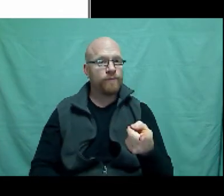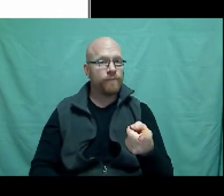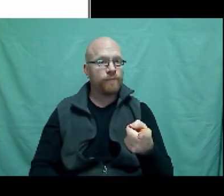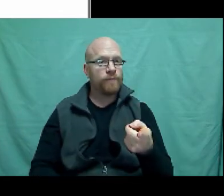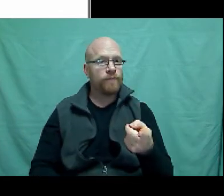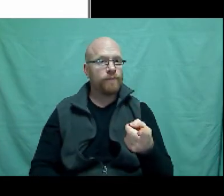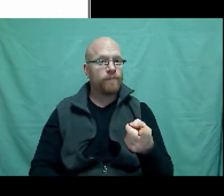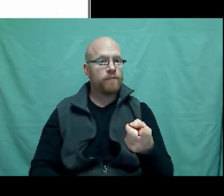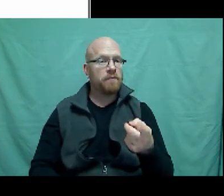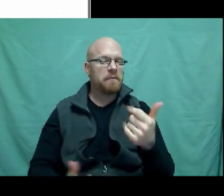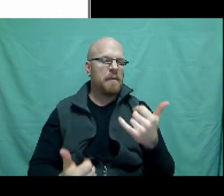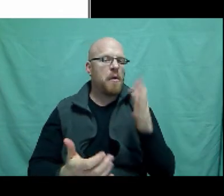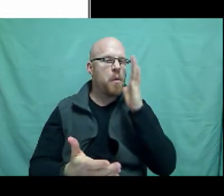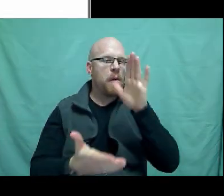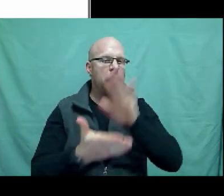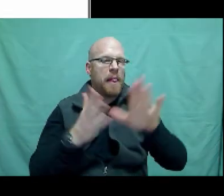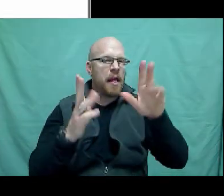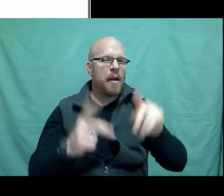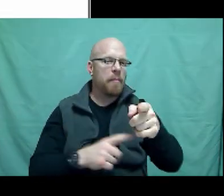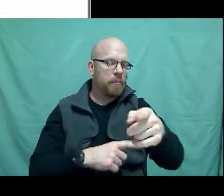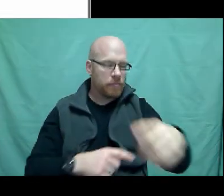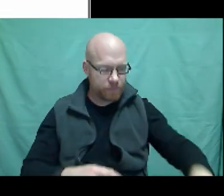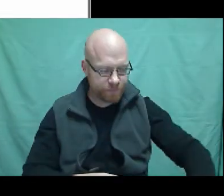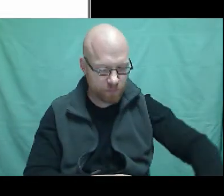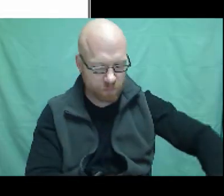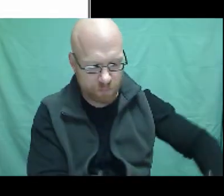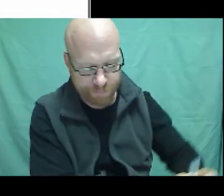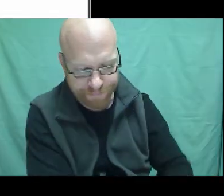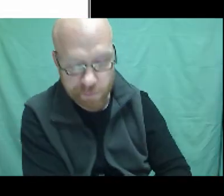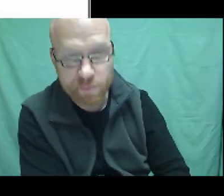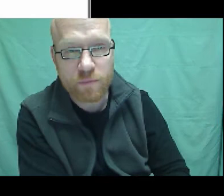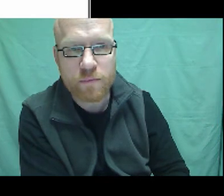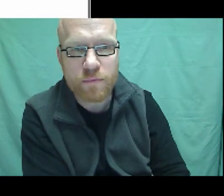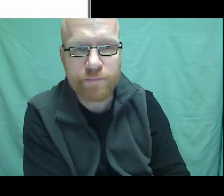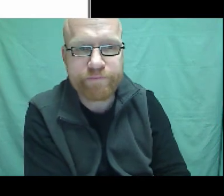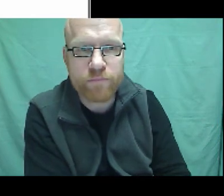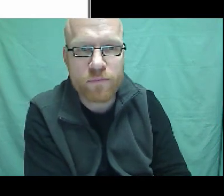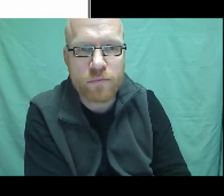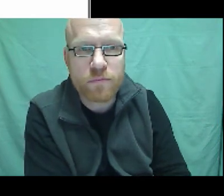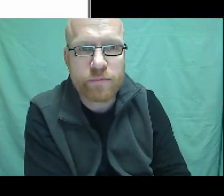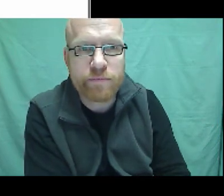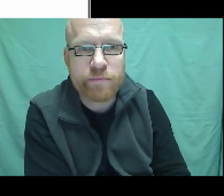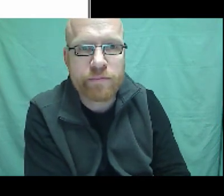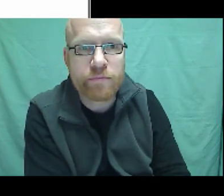We multiply them, becomes 12. We don't add them. Let's clean it up now.